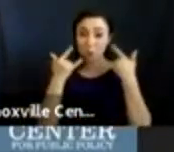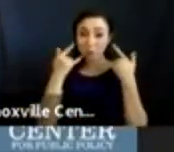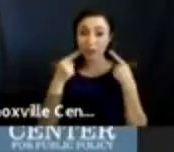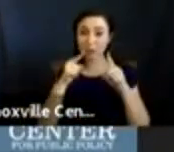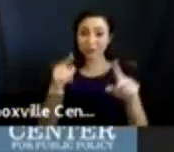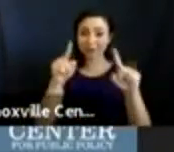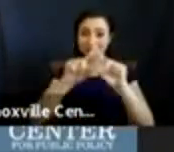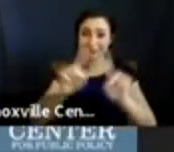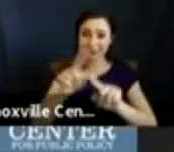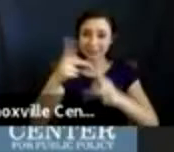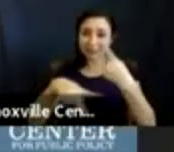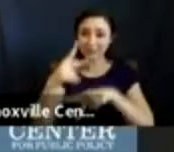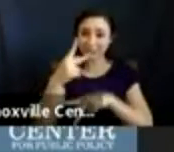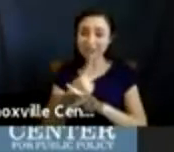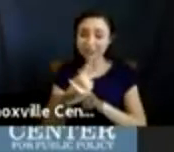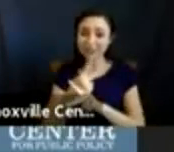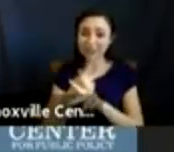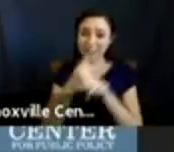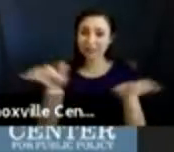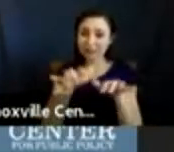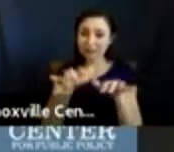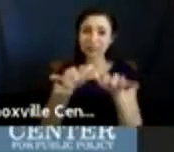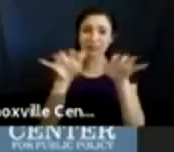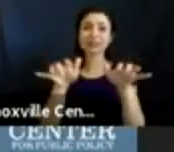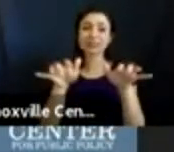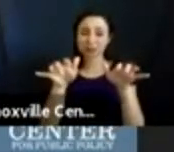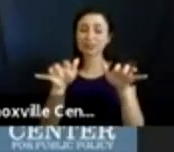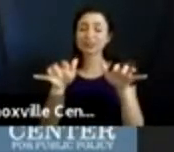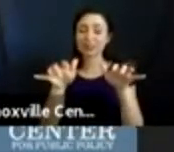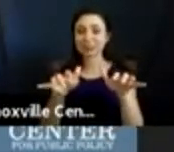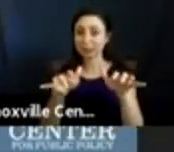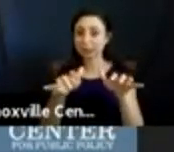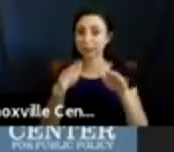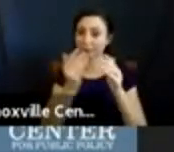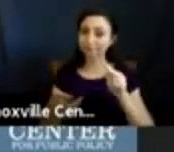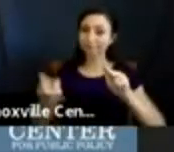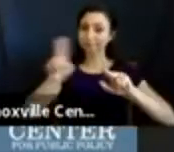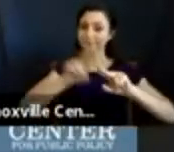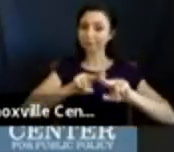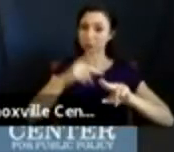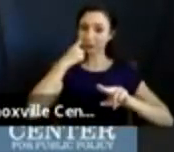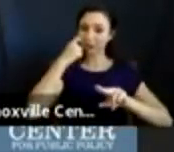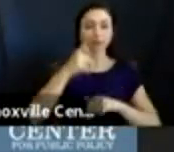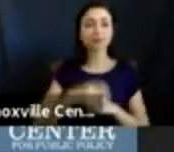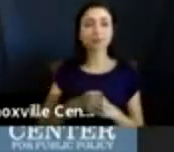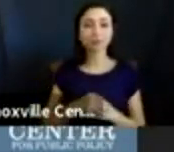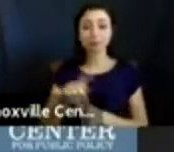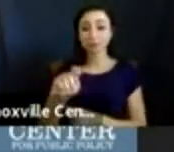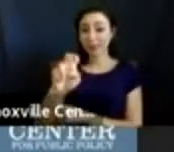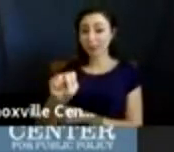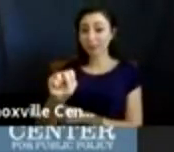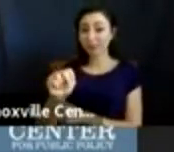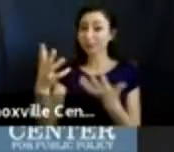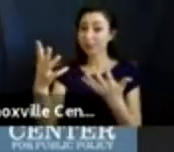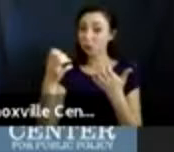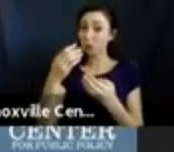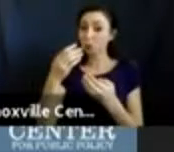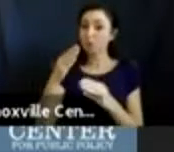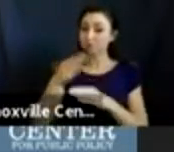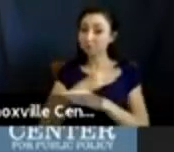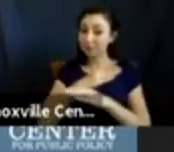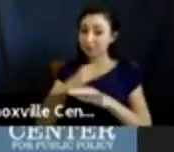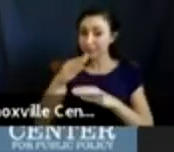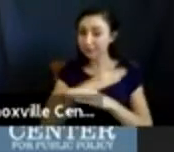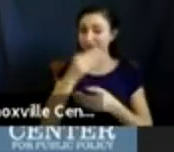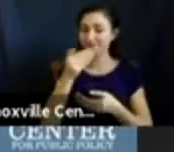actually increased over the last few months, and I'm going to talk more about that. Tennesseans report wanting businesses to take steps to